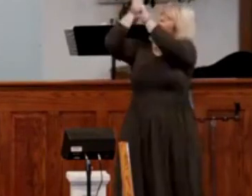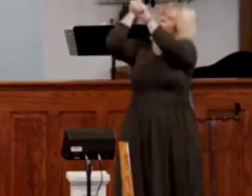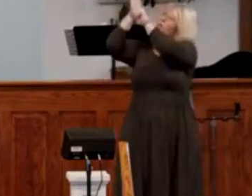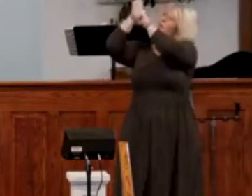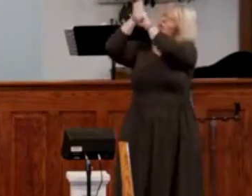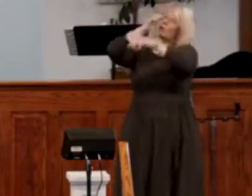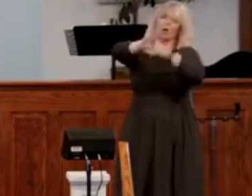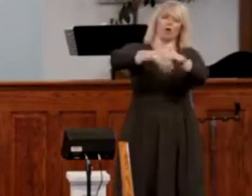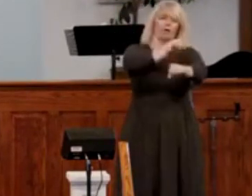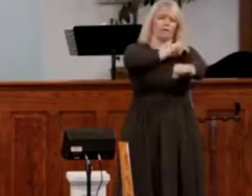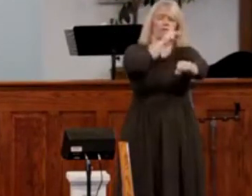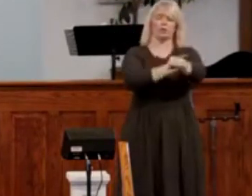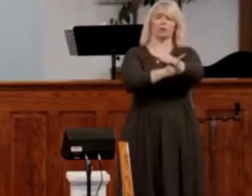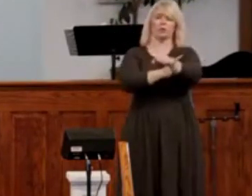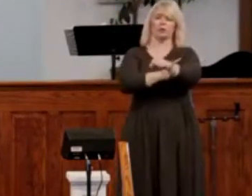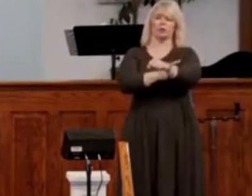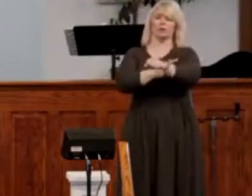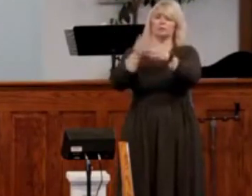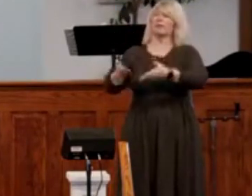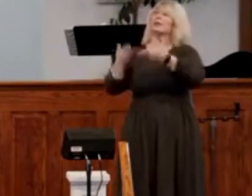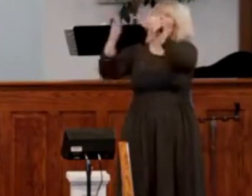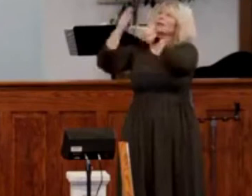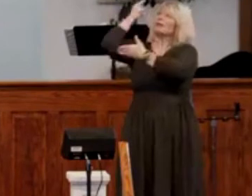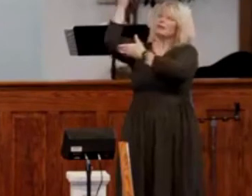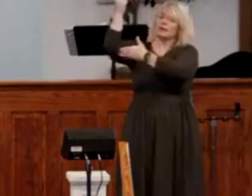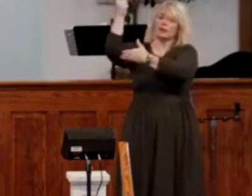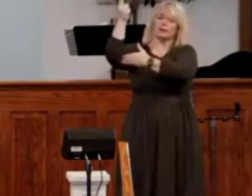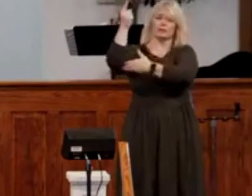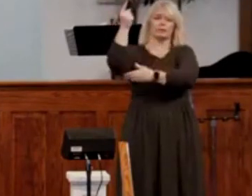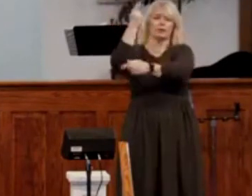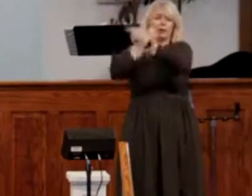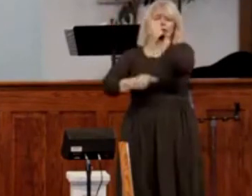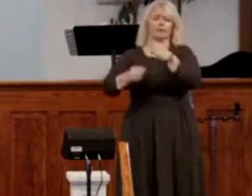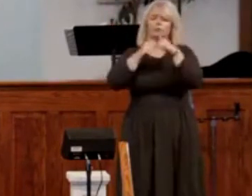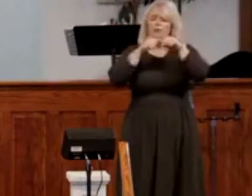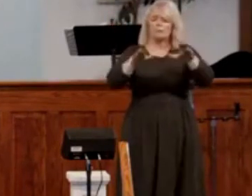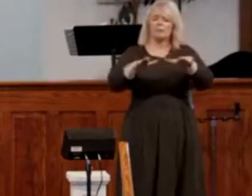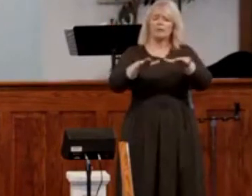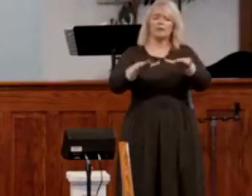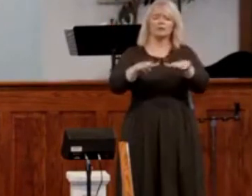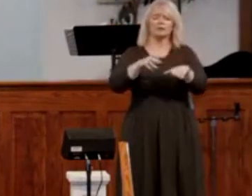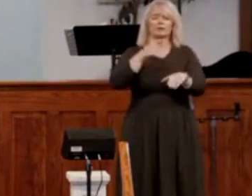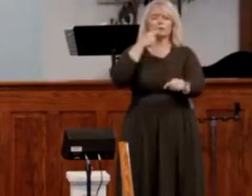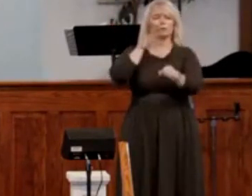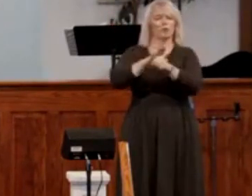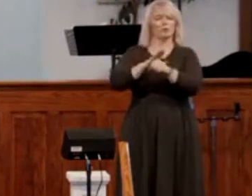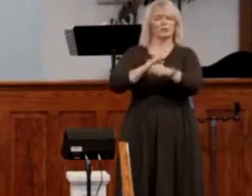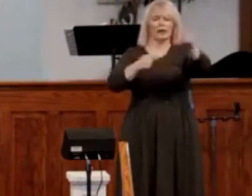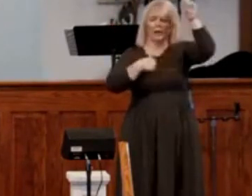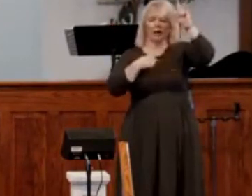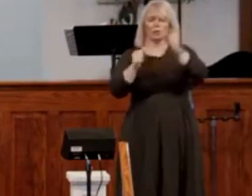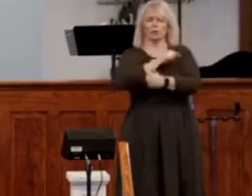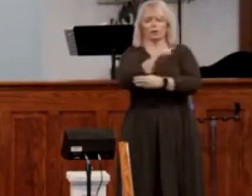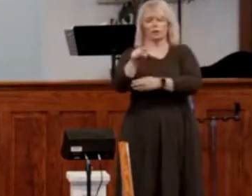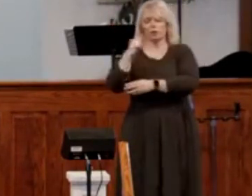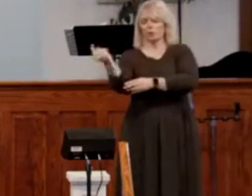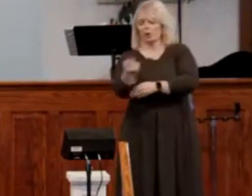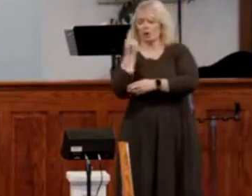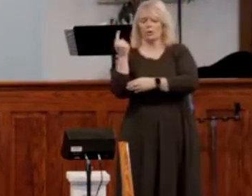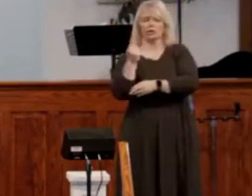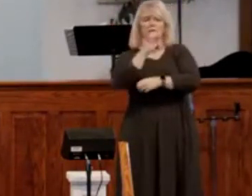heaven and earth has been given to me. But it comes with this blessed promise, I'm with you always, even to the end of the